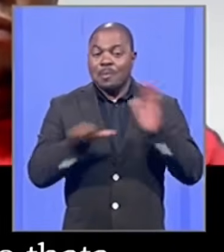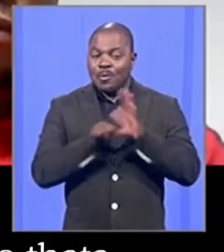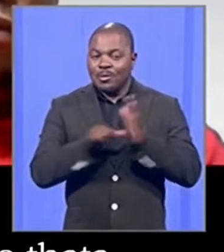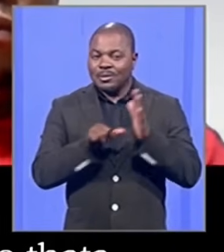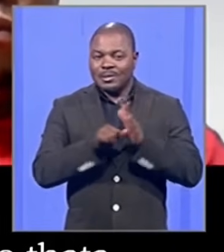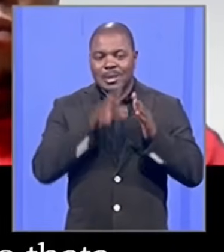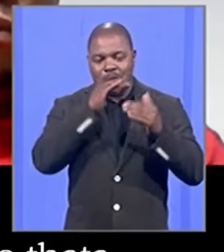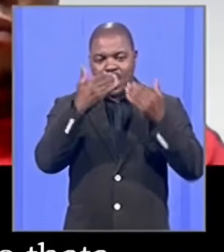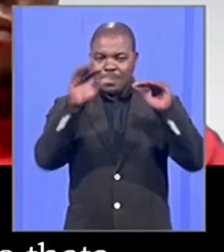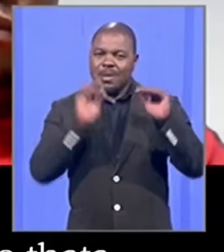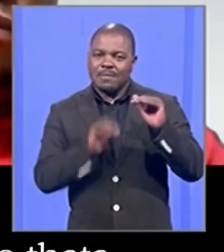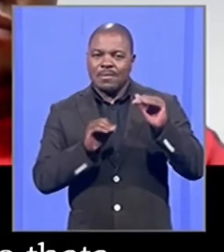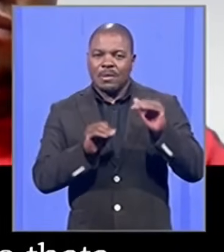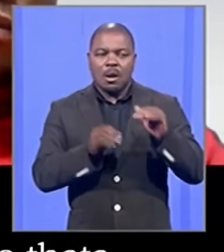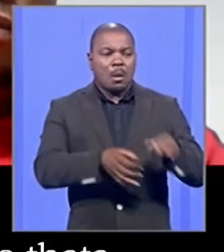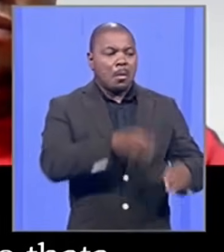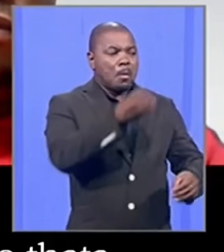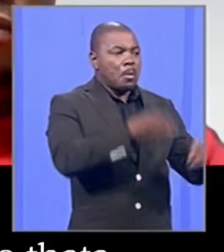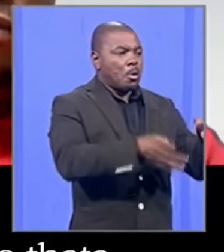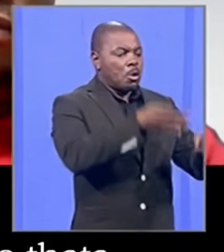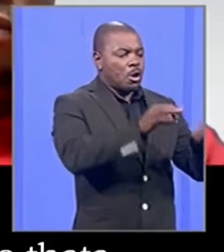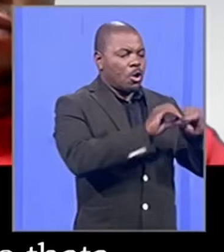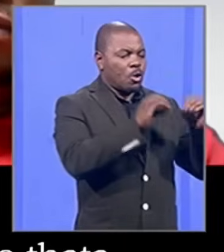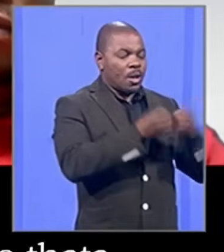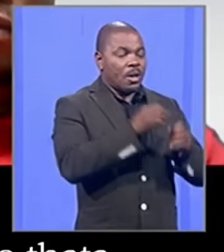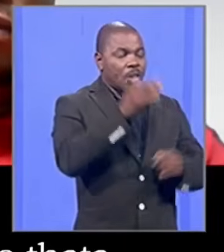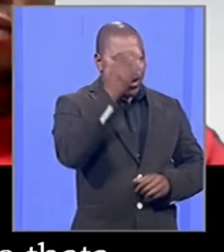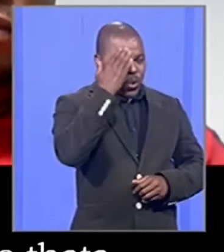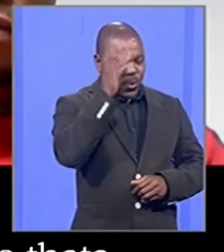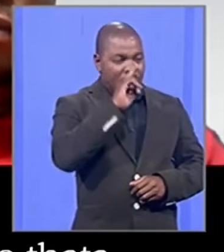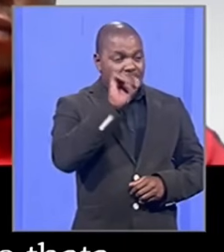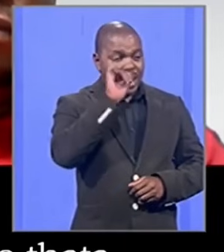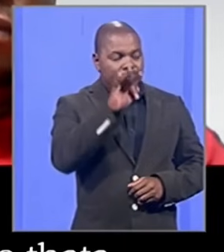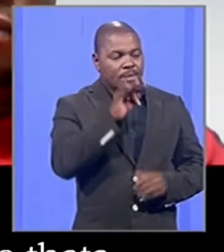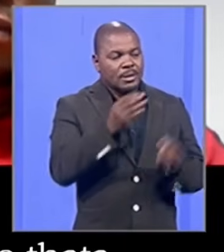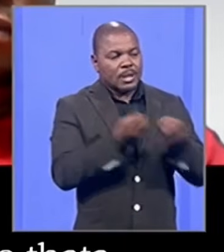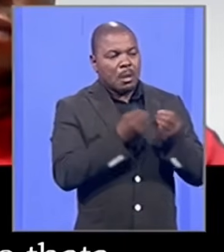because political parties would know that if they do things that are